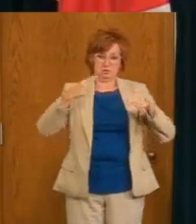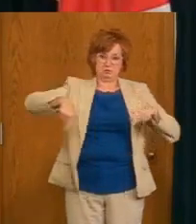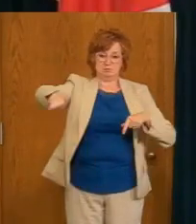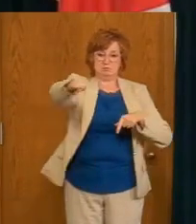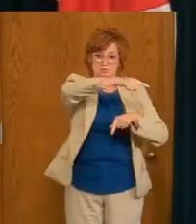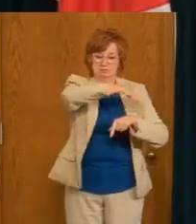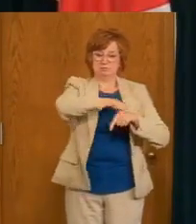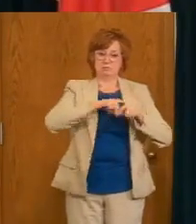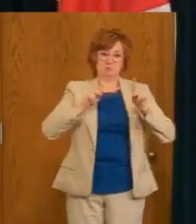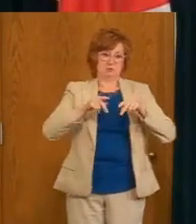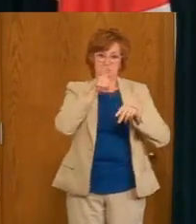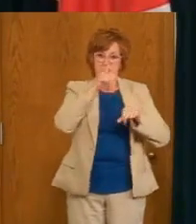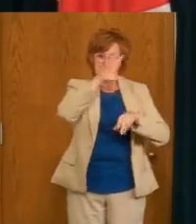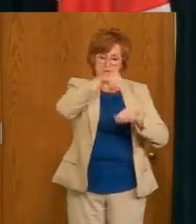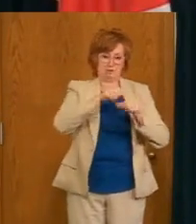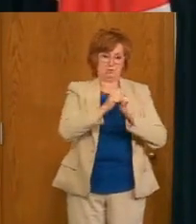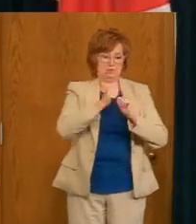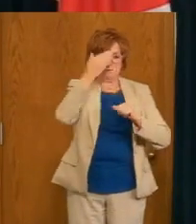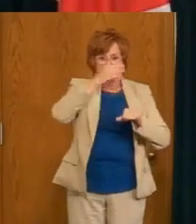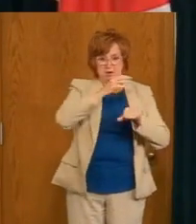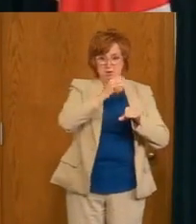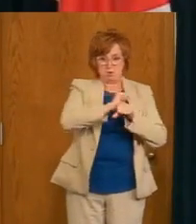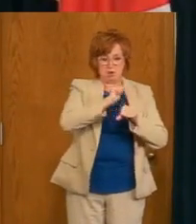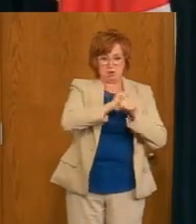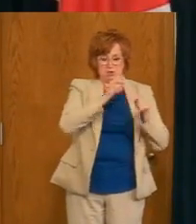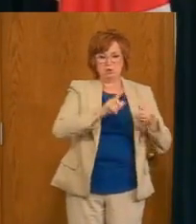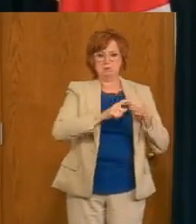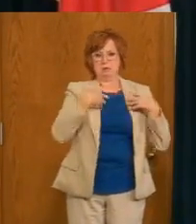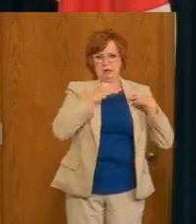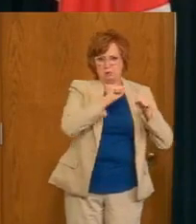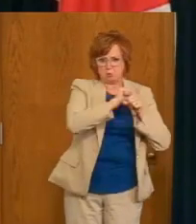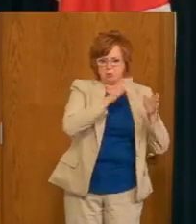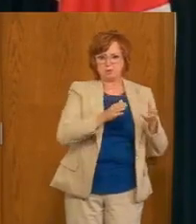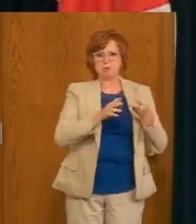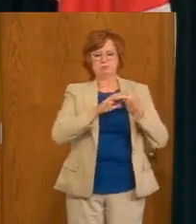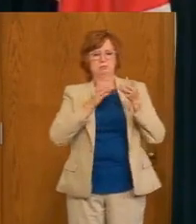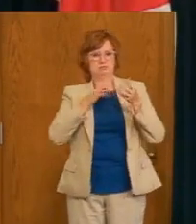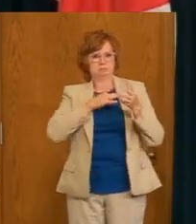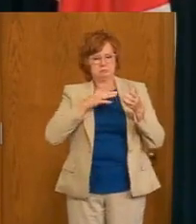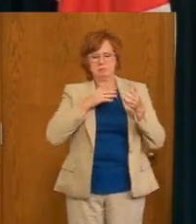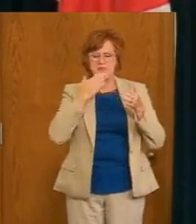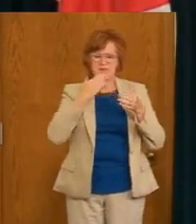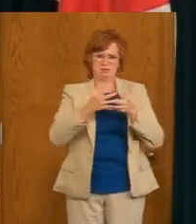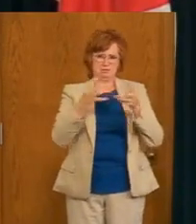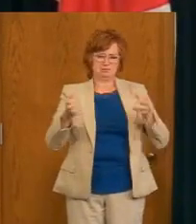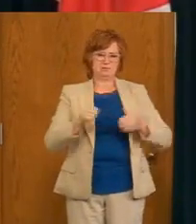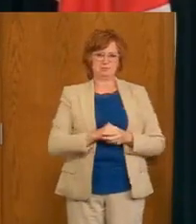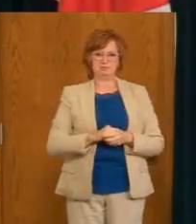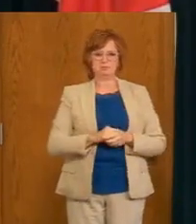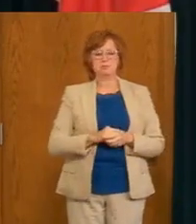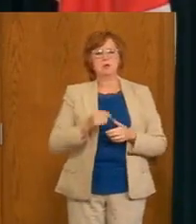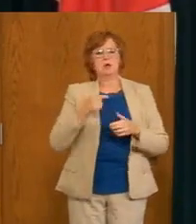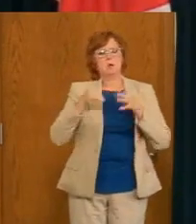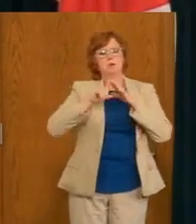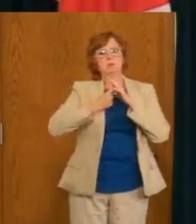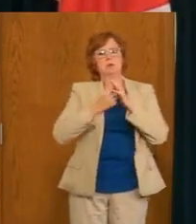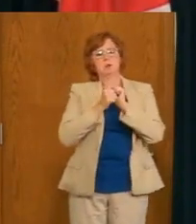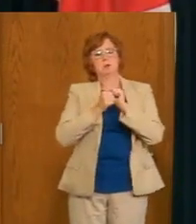front lines in healthcare and as well as otherwise in the province. I'll begin with